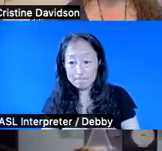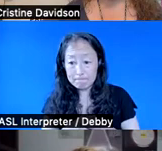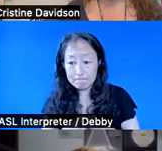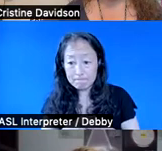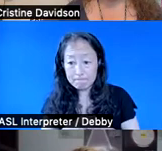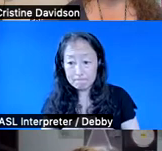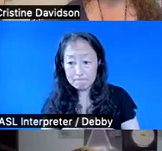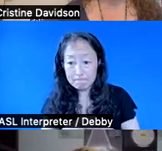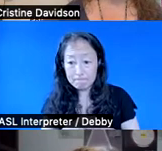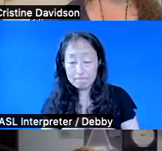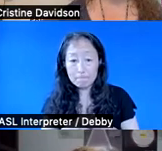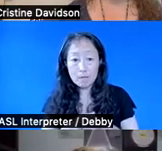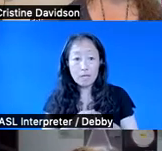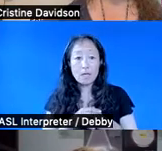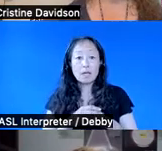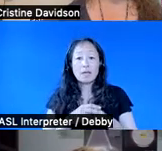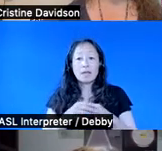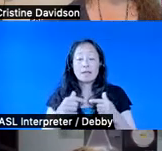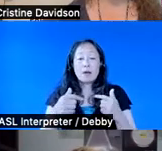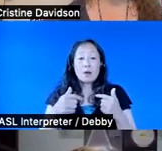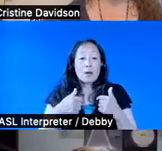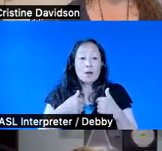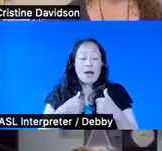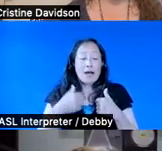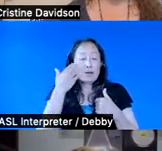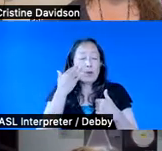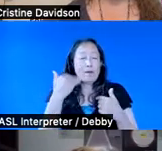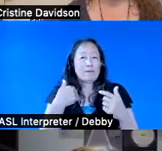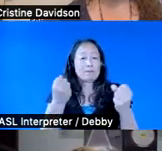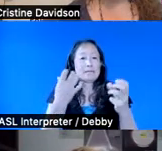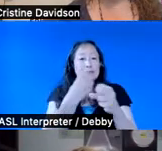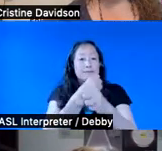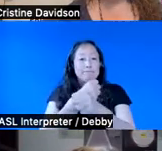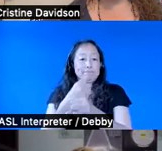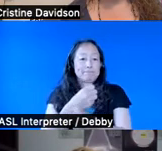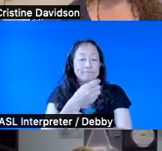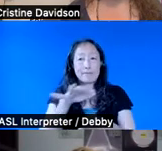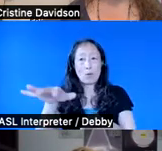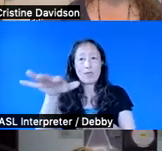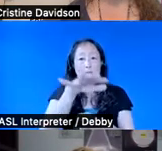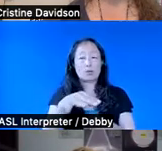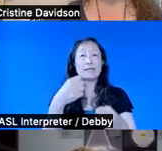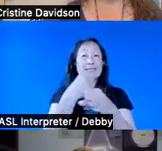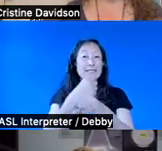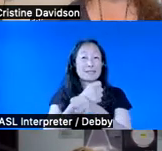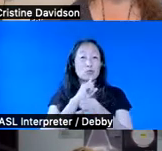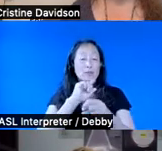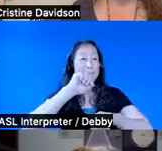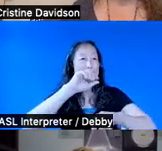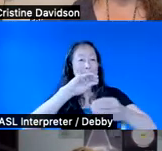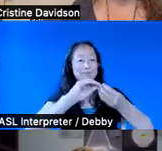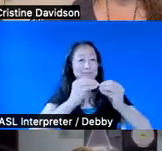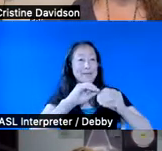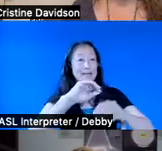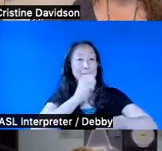there. I have a personal feeling about statistics. You know, statistics are based on information that is given